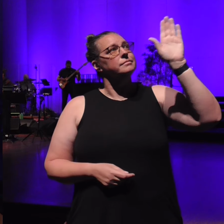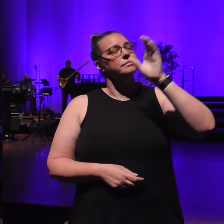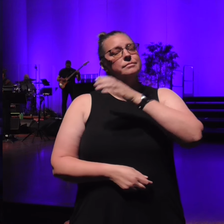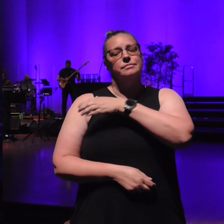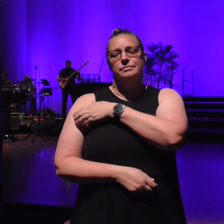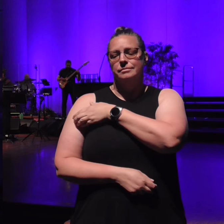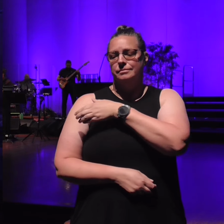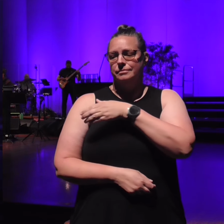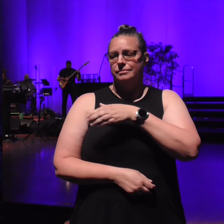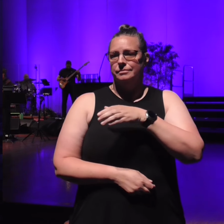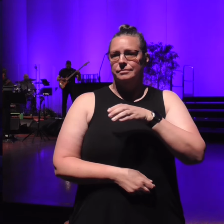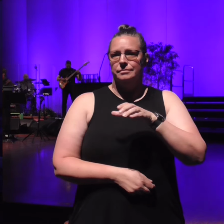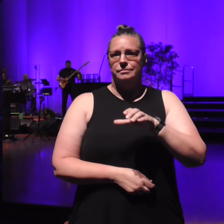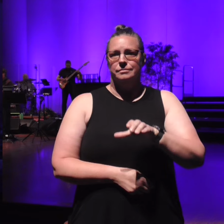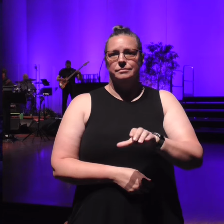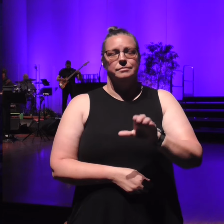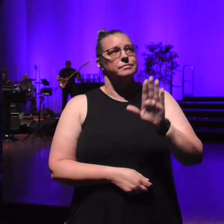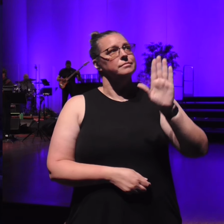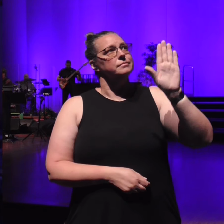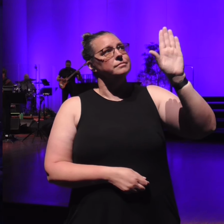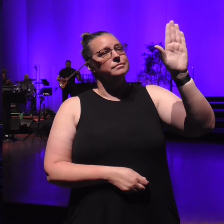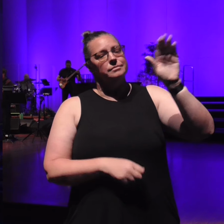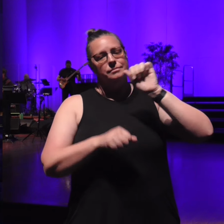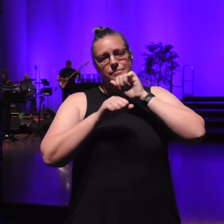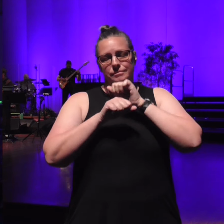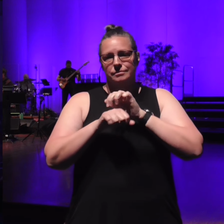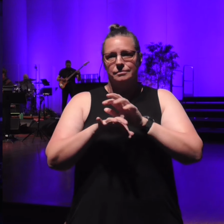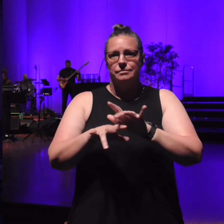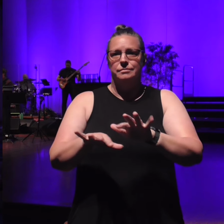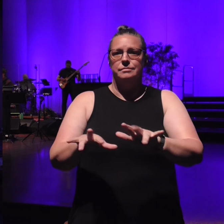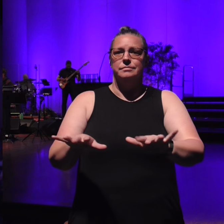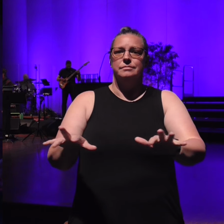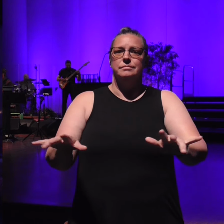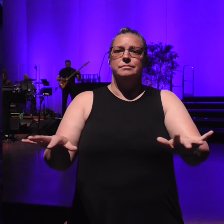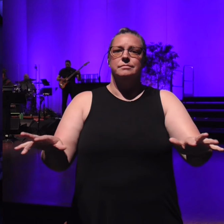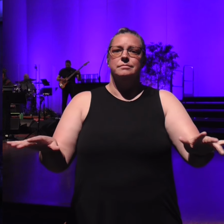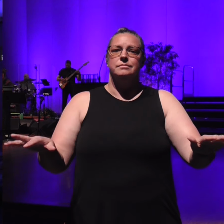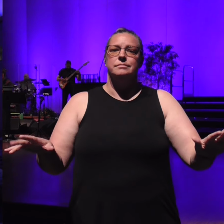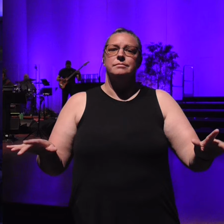the mighty power and the